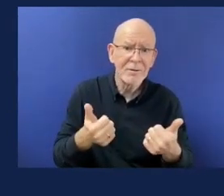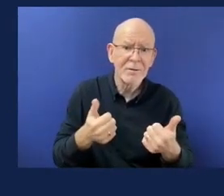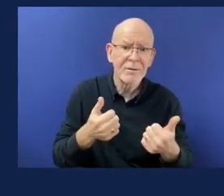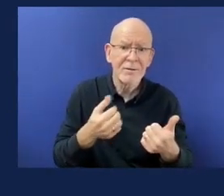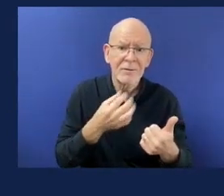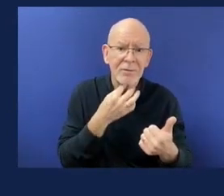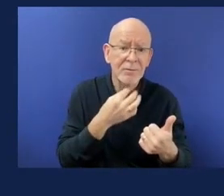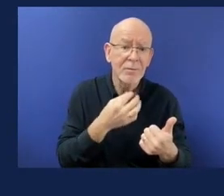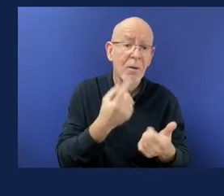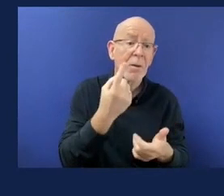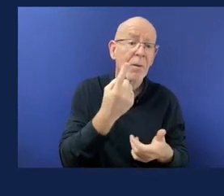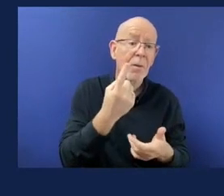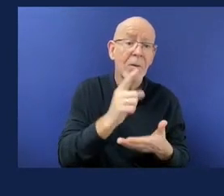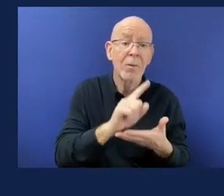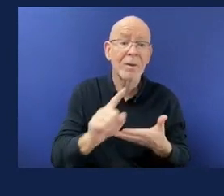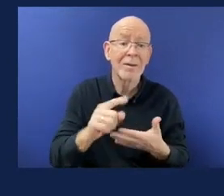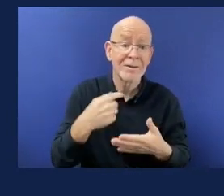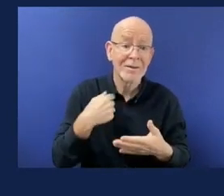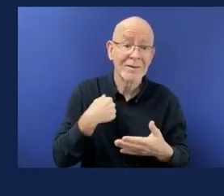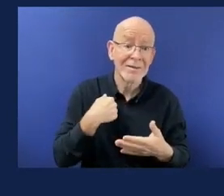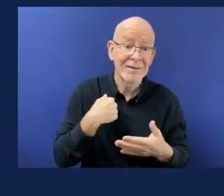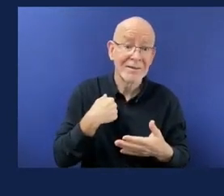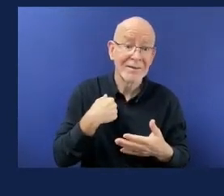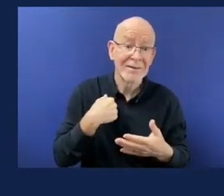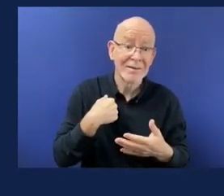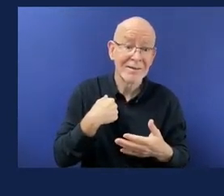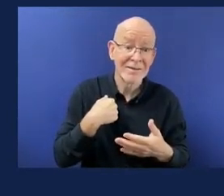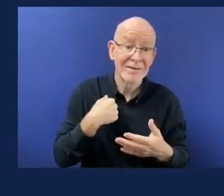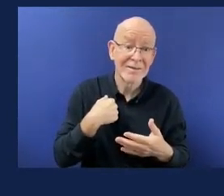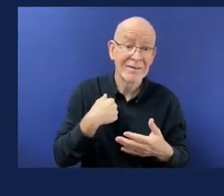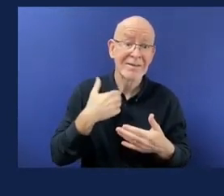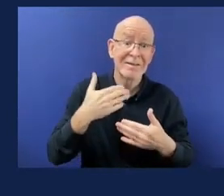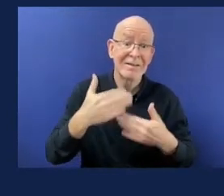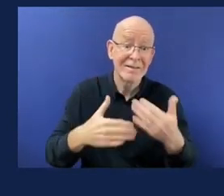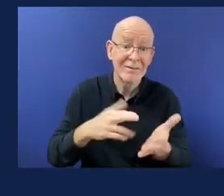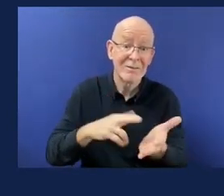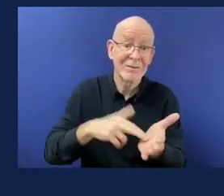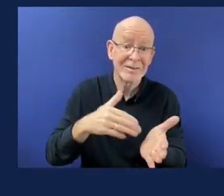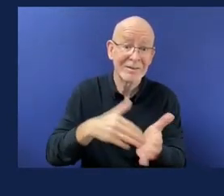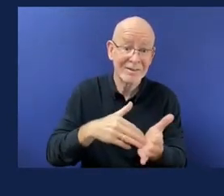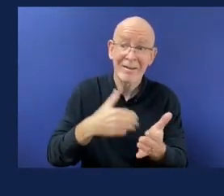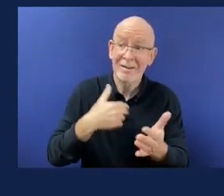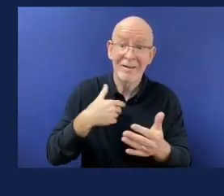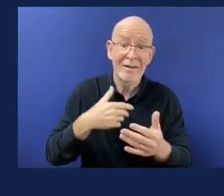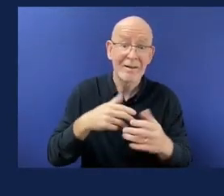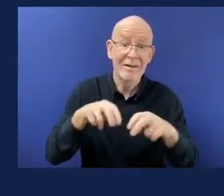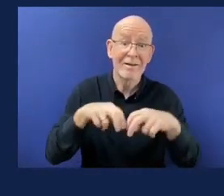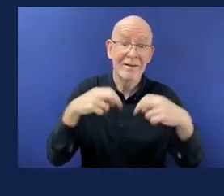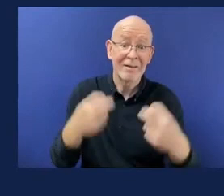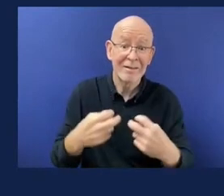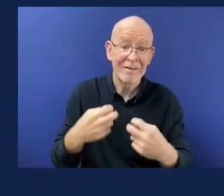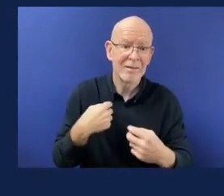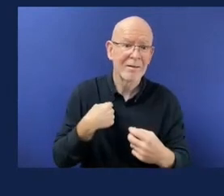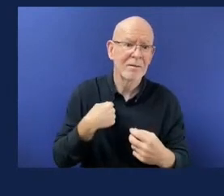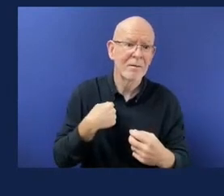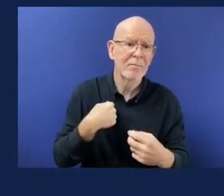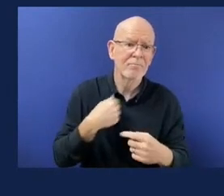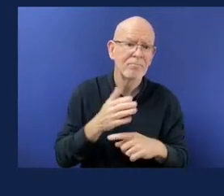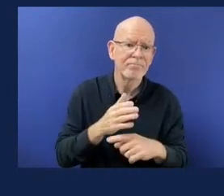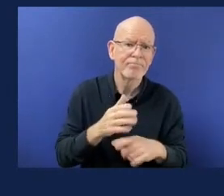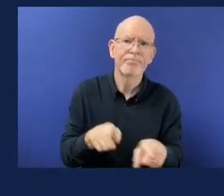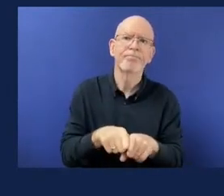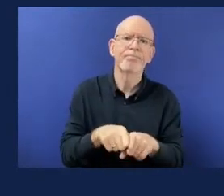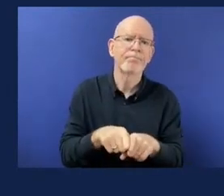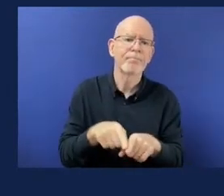of the vast majority of public places, of workplaces, which meant that everyone had to participate over